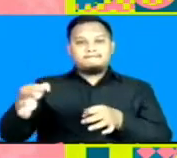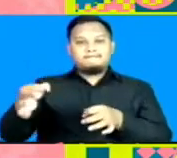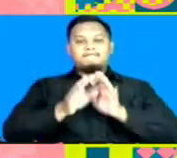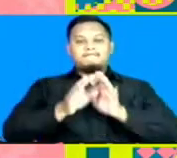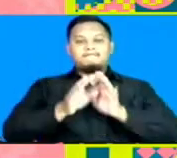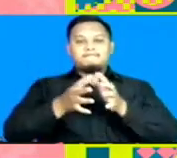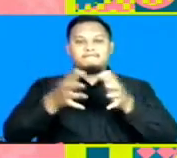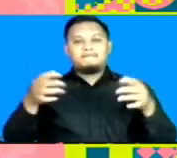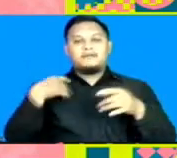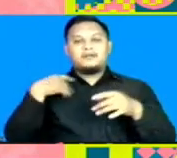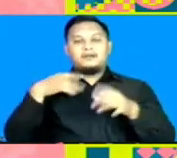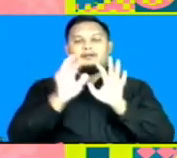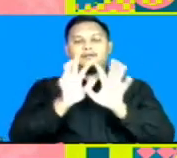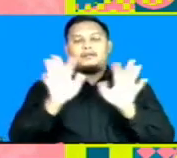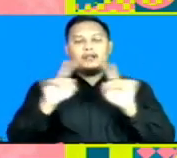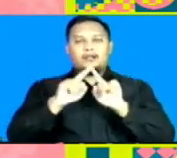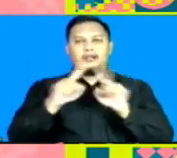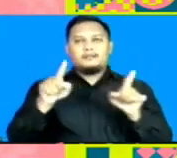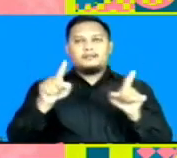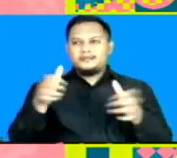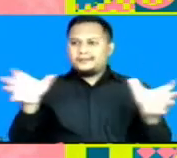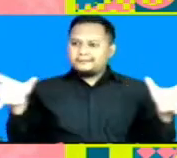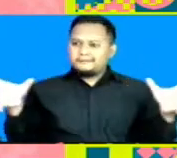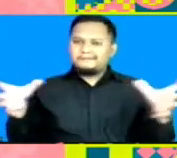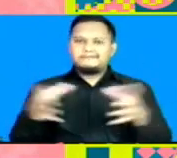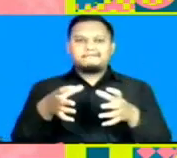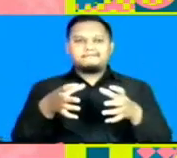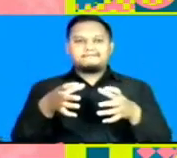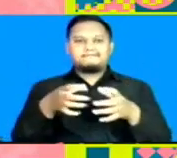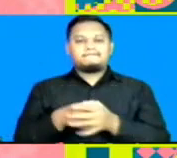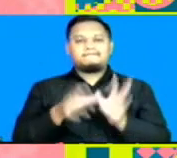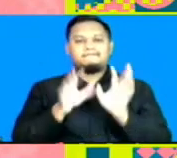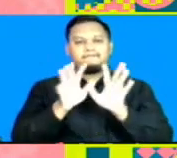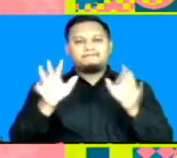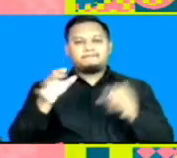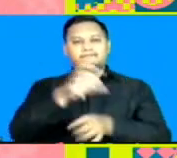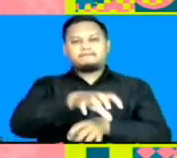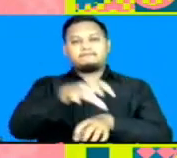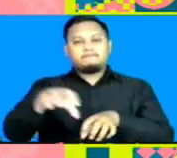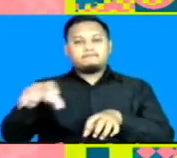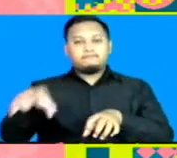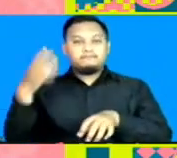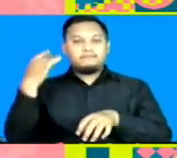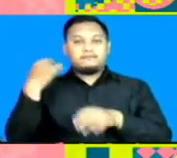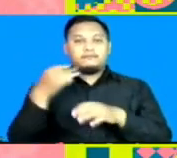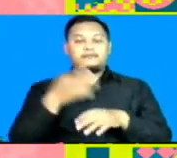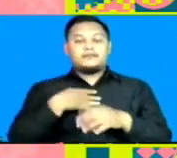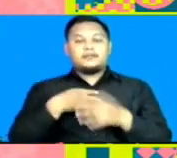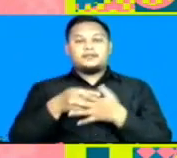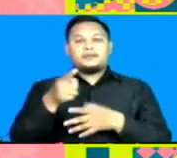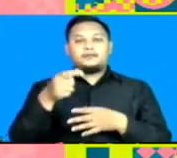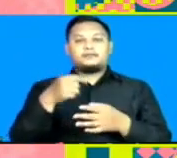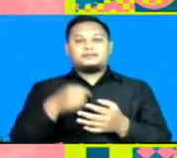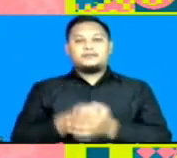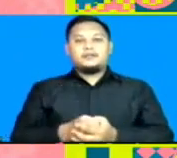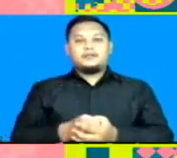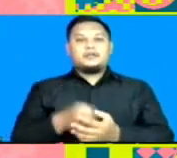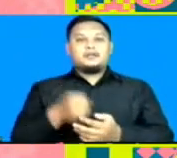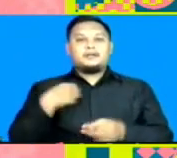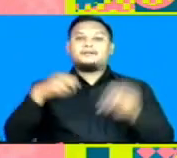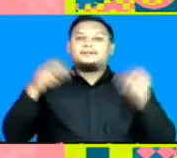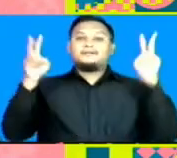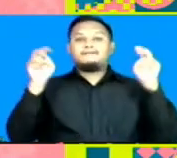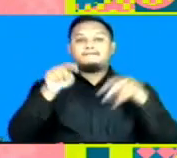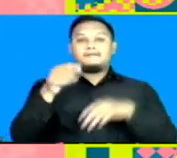quote that poem because I thought I should dig it up from my ancient memory. And it says, no man is an island entire of